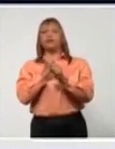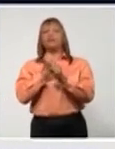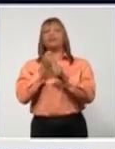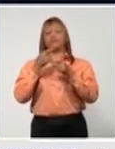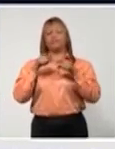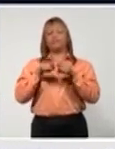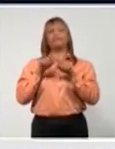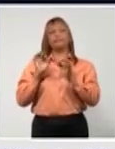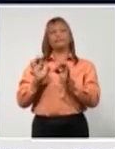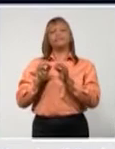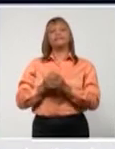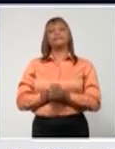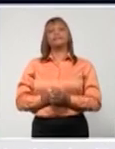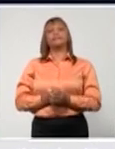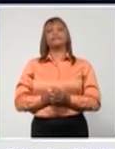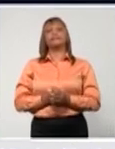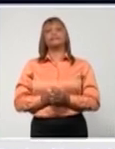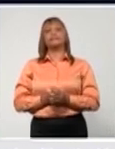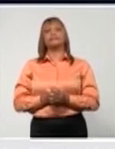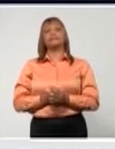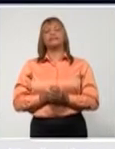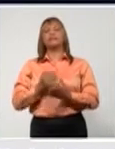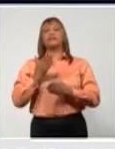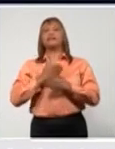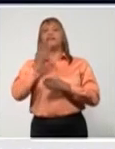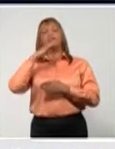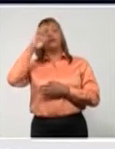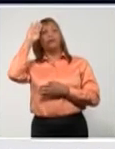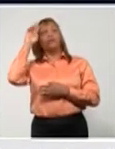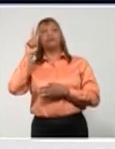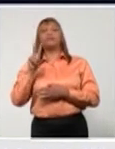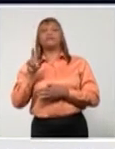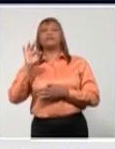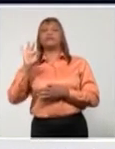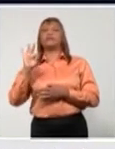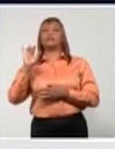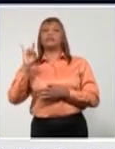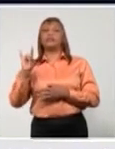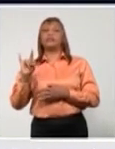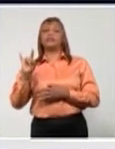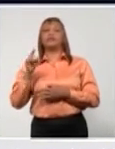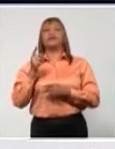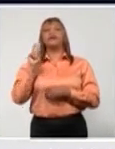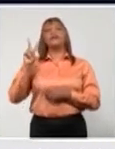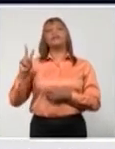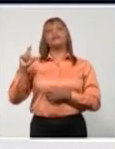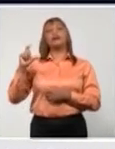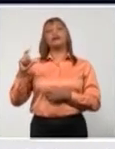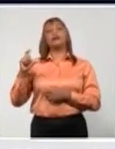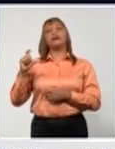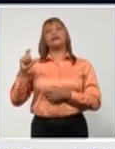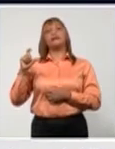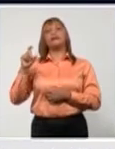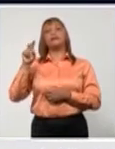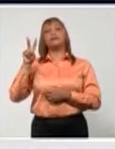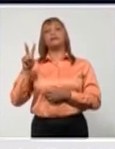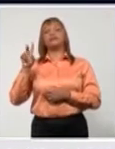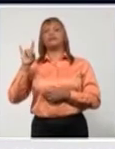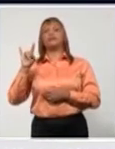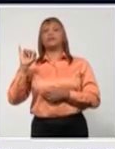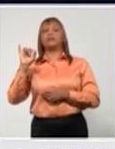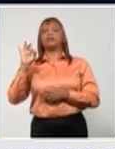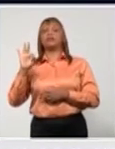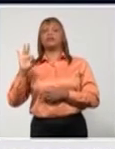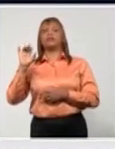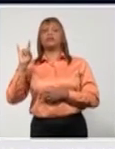Cuba's, 259 in Villa Claras, 986 were processed at the Pedro Curi Tropical